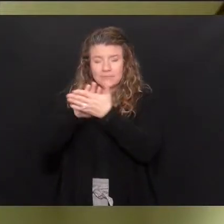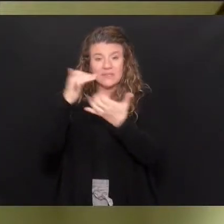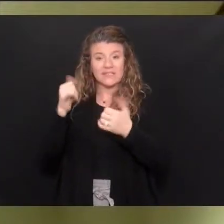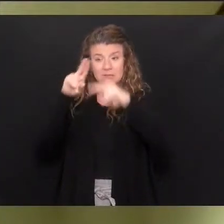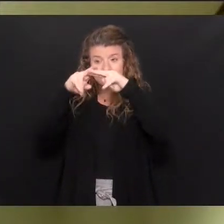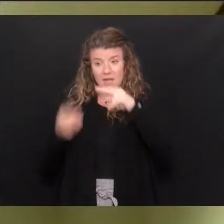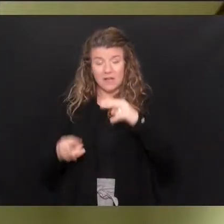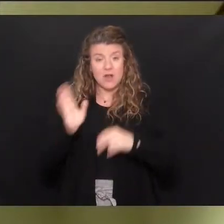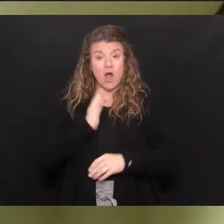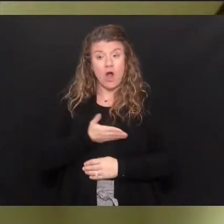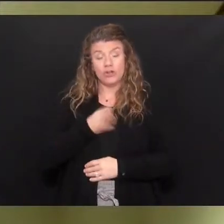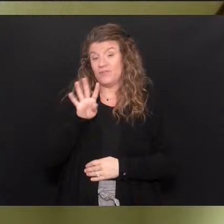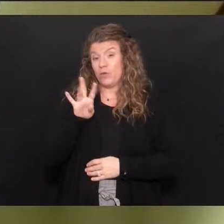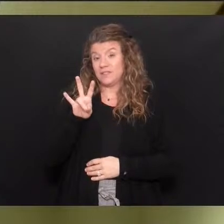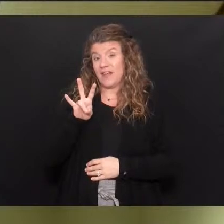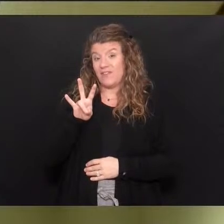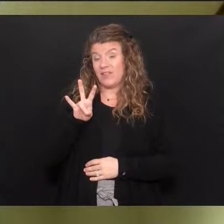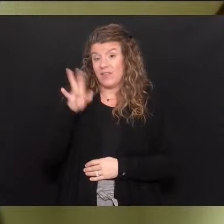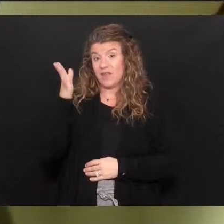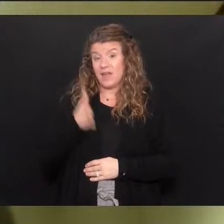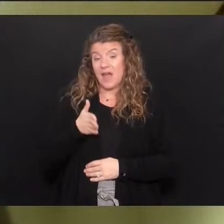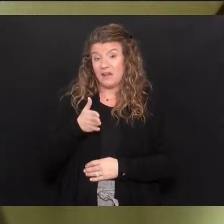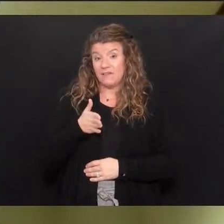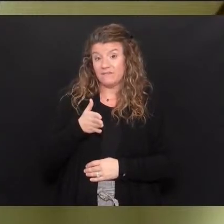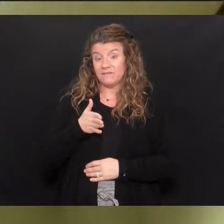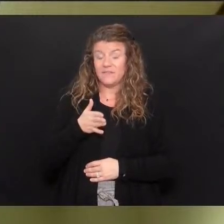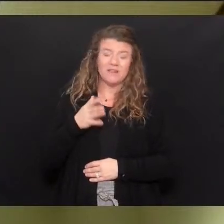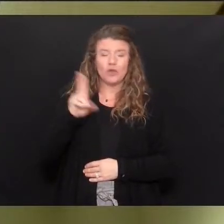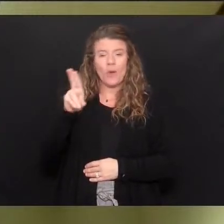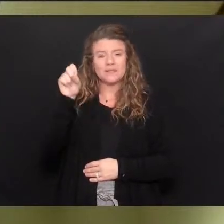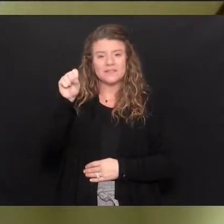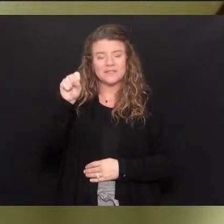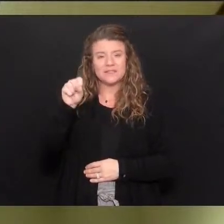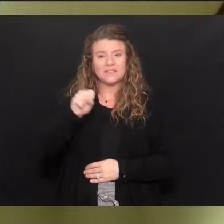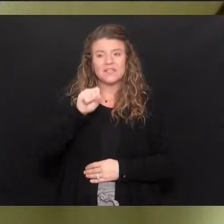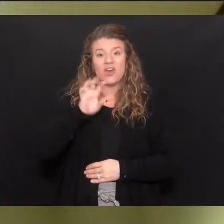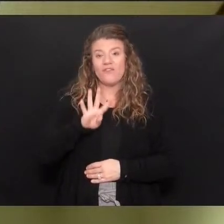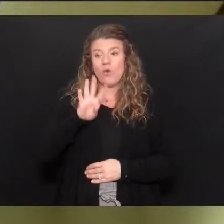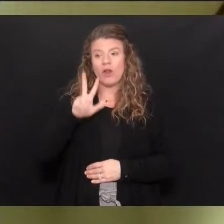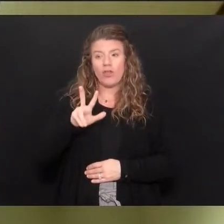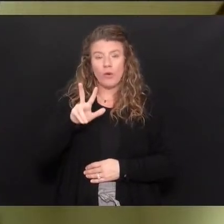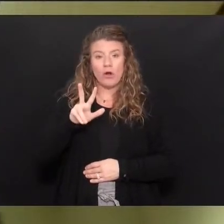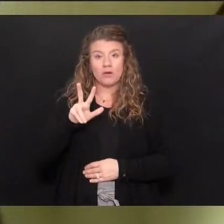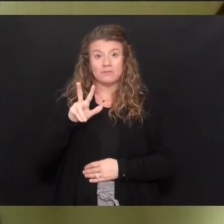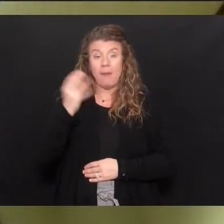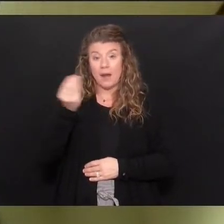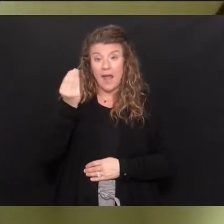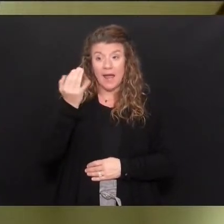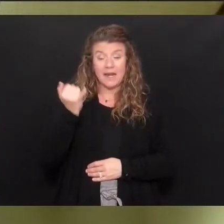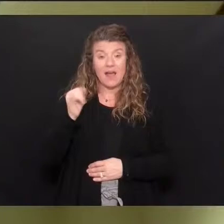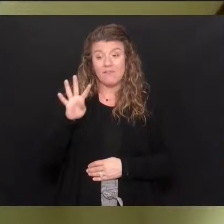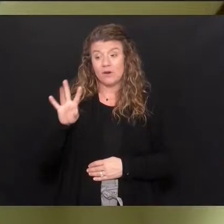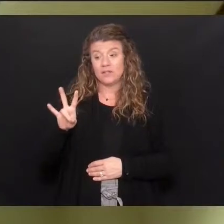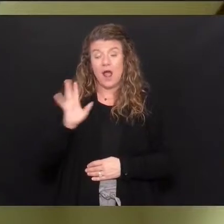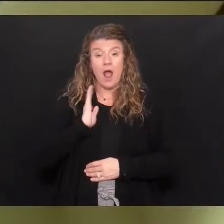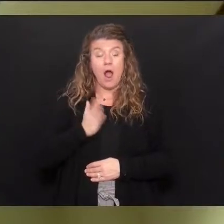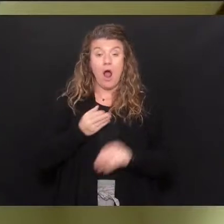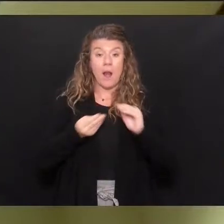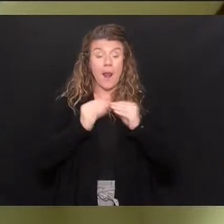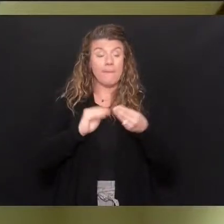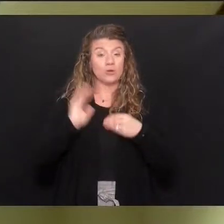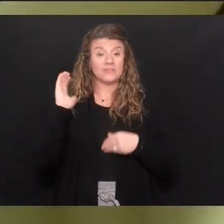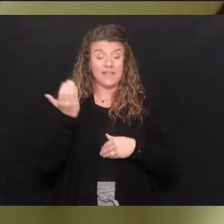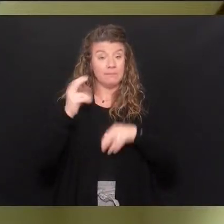to 47th in the U.S., down from 43rd on Monday. So our numbers seem to be